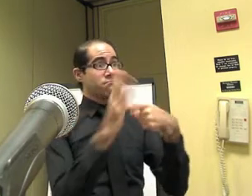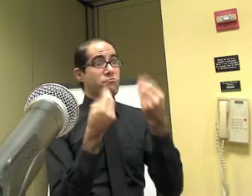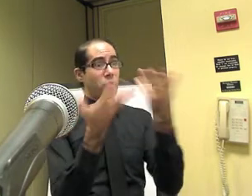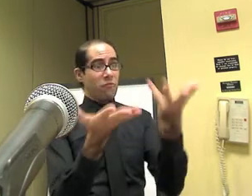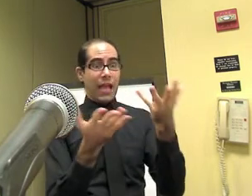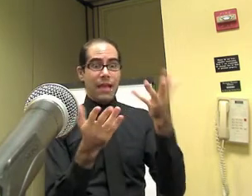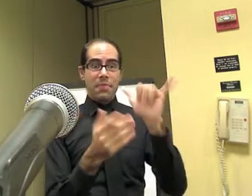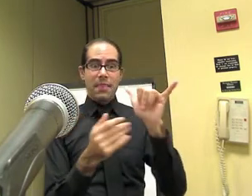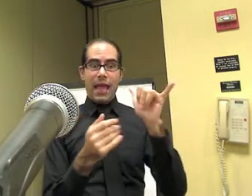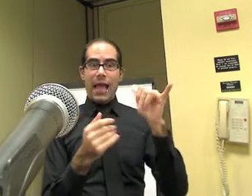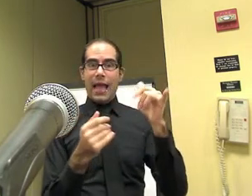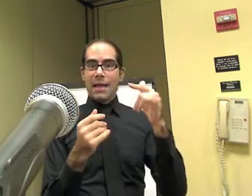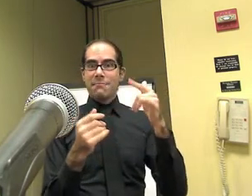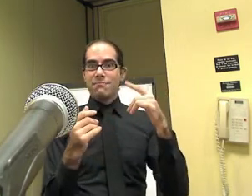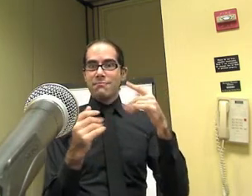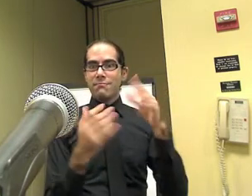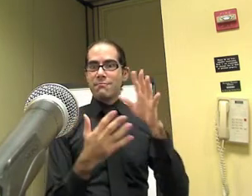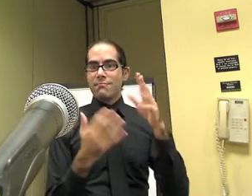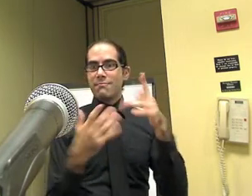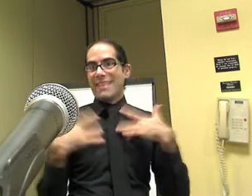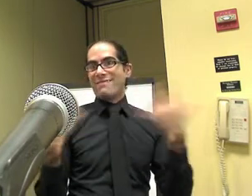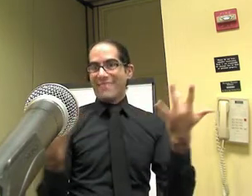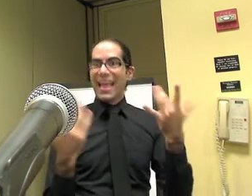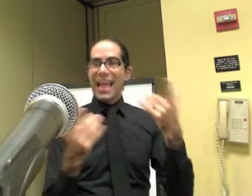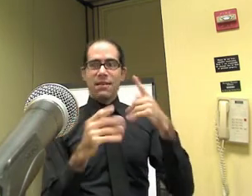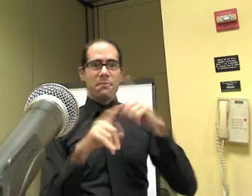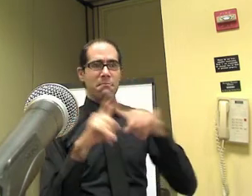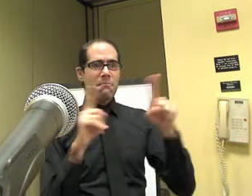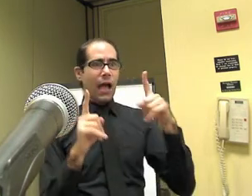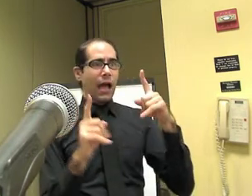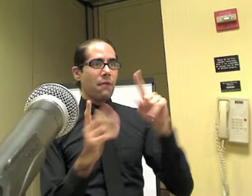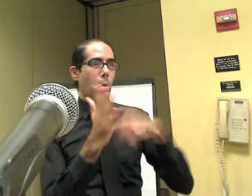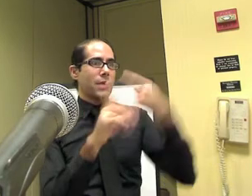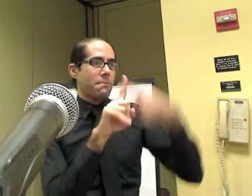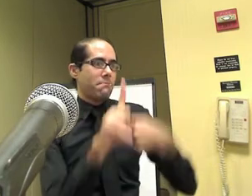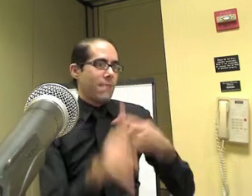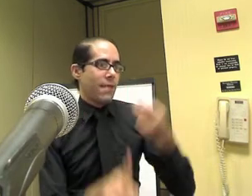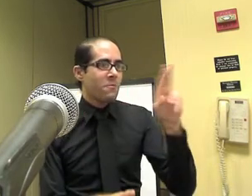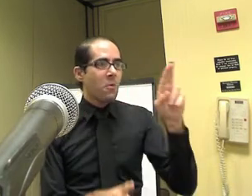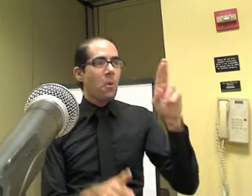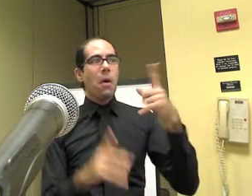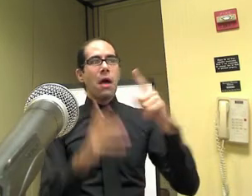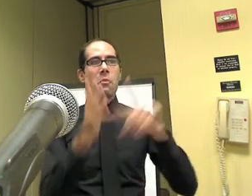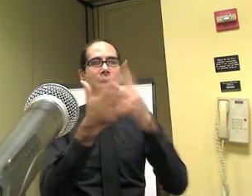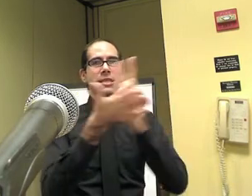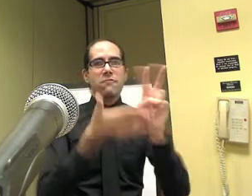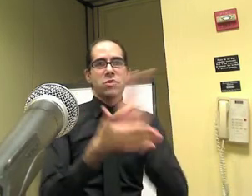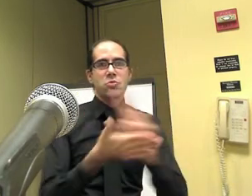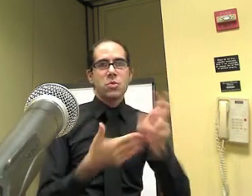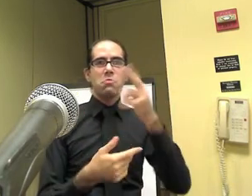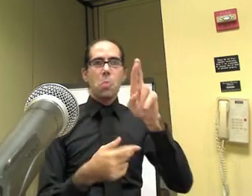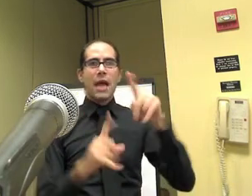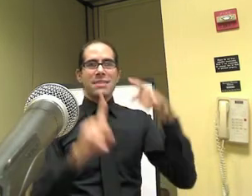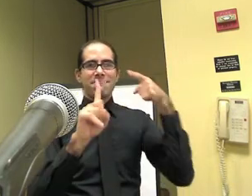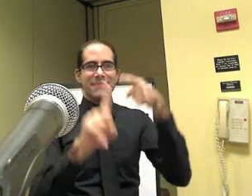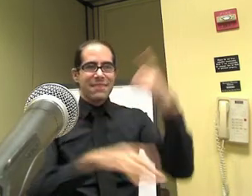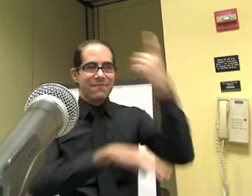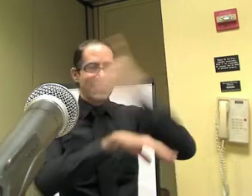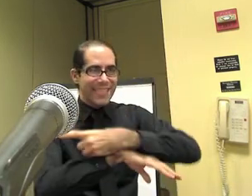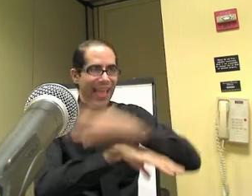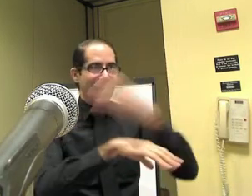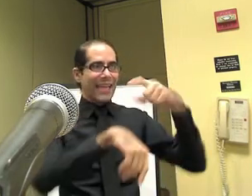Many museums have exhibits that are provide and also provide events, special events, like once a month or